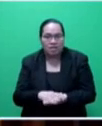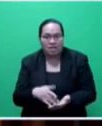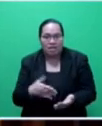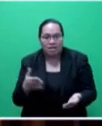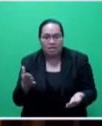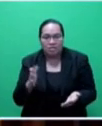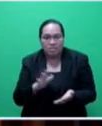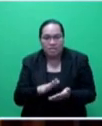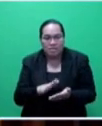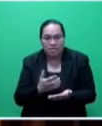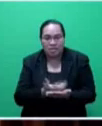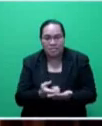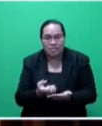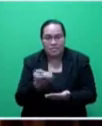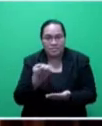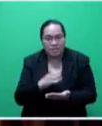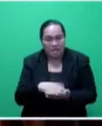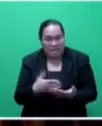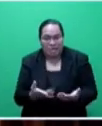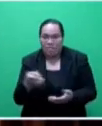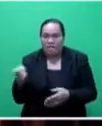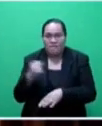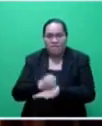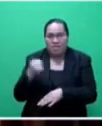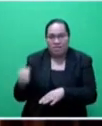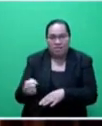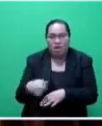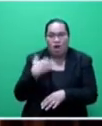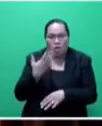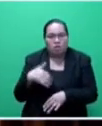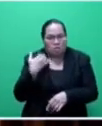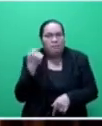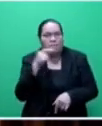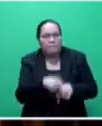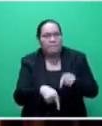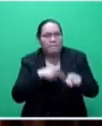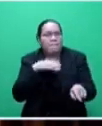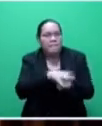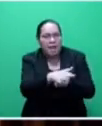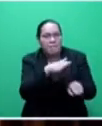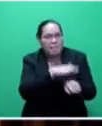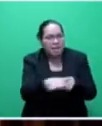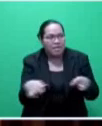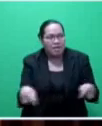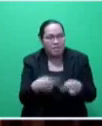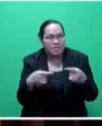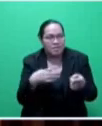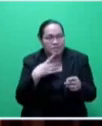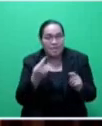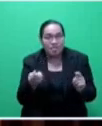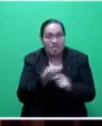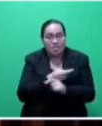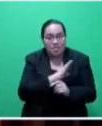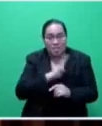and sometimes, facing a government which is hell-bent on blaming the opposition. Changes to the Board of Legal